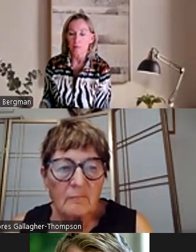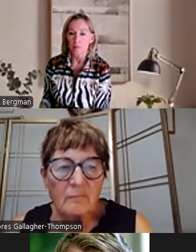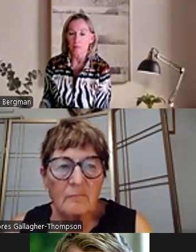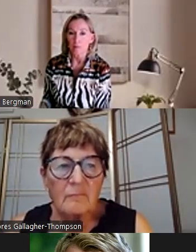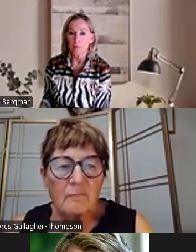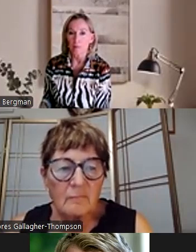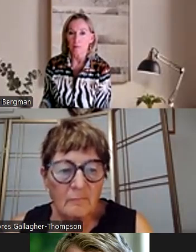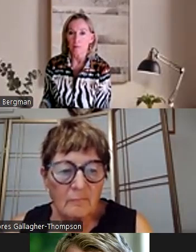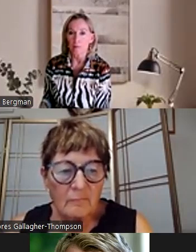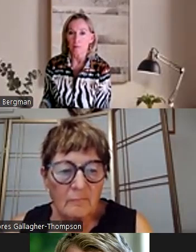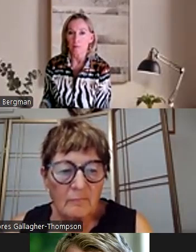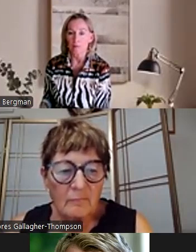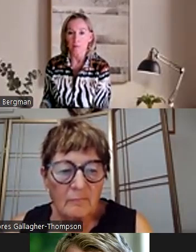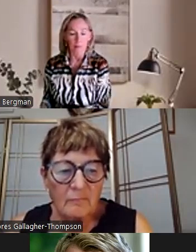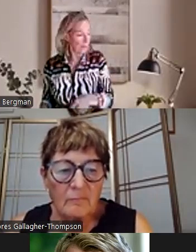You too.